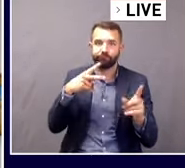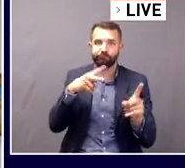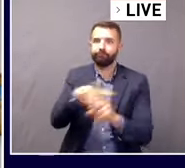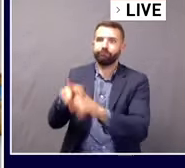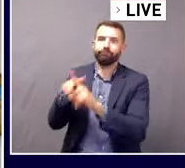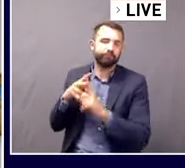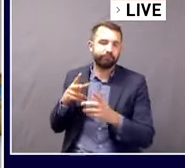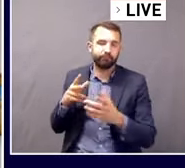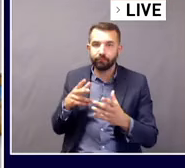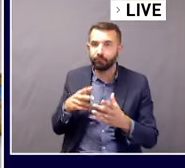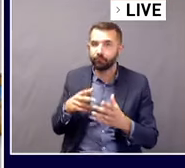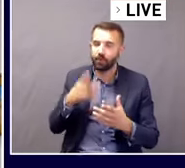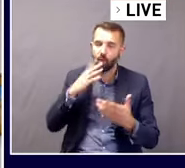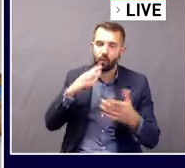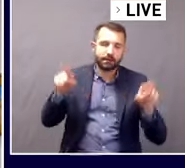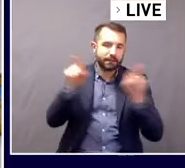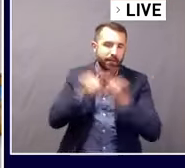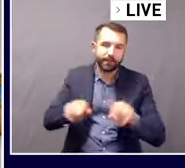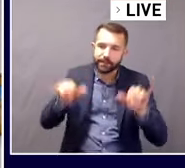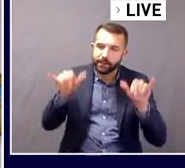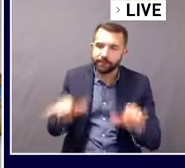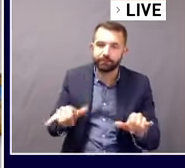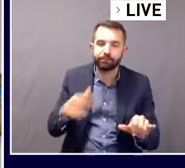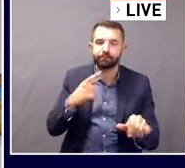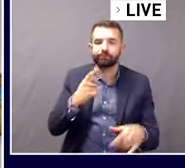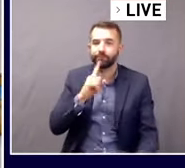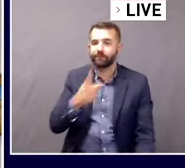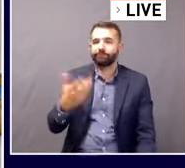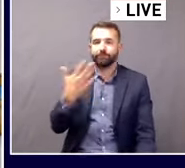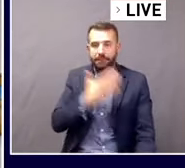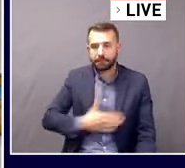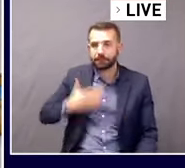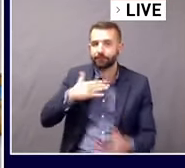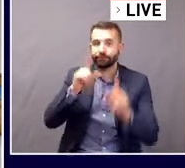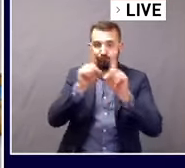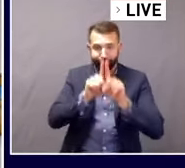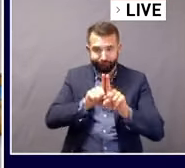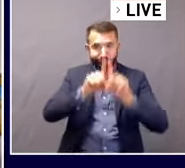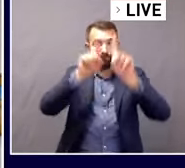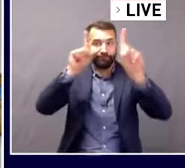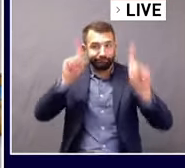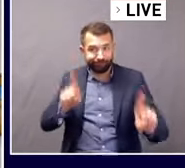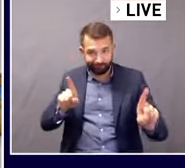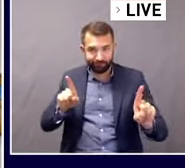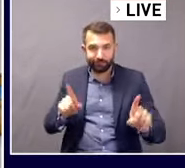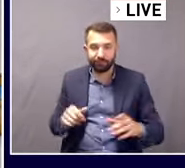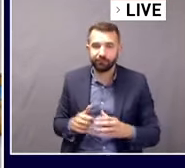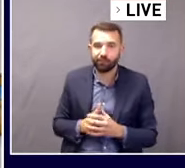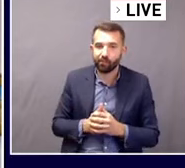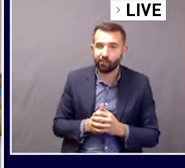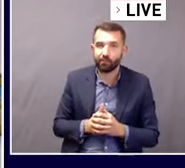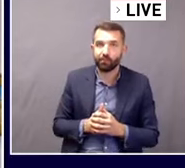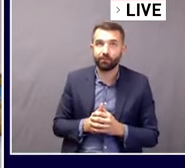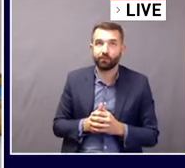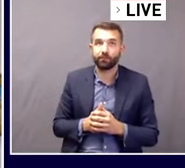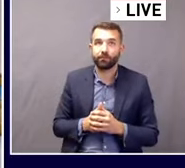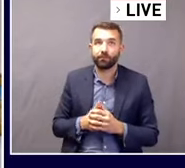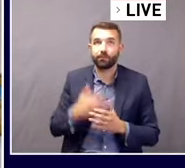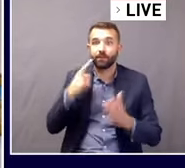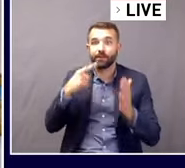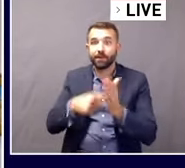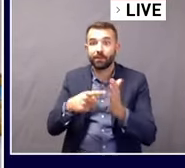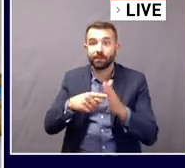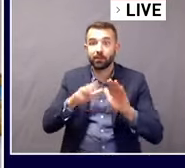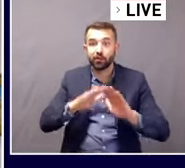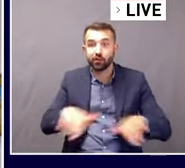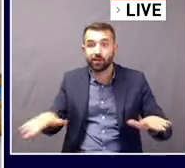to say, trying to introduce as much physical distance as possible in between groups of kids and